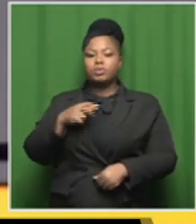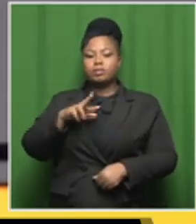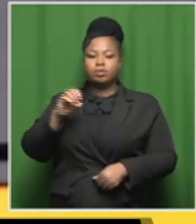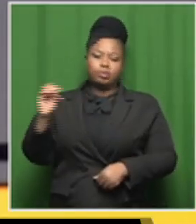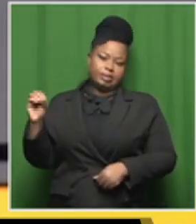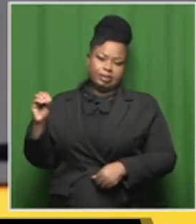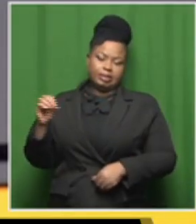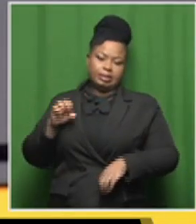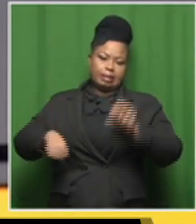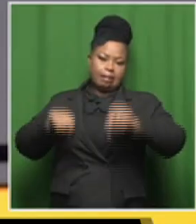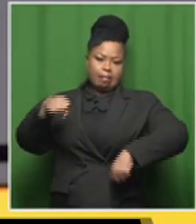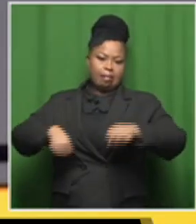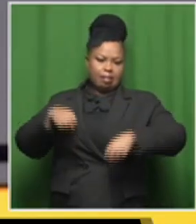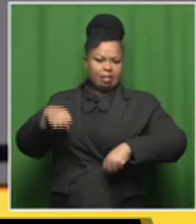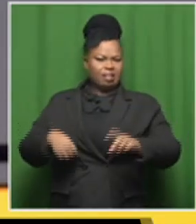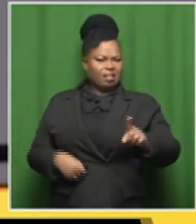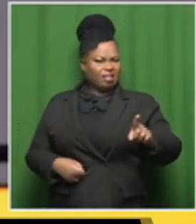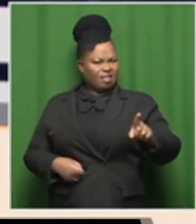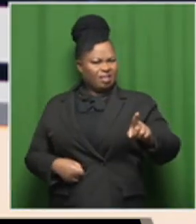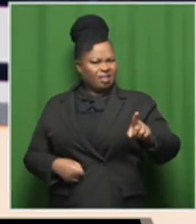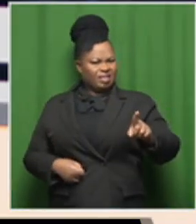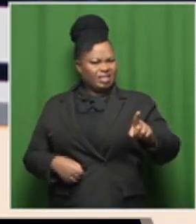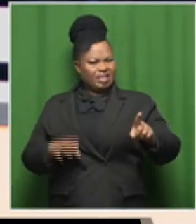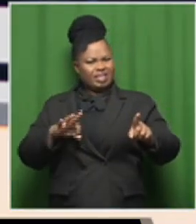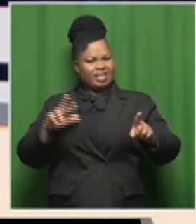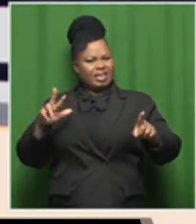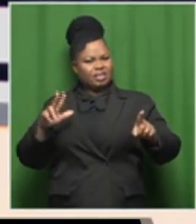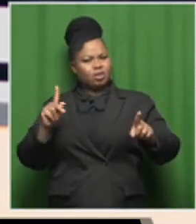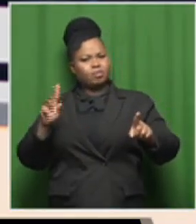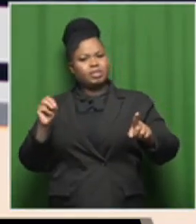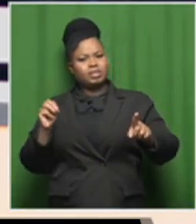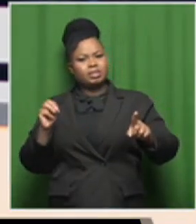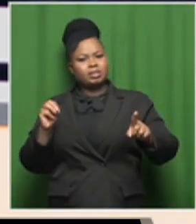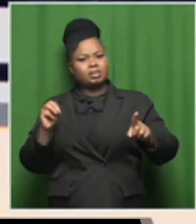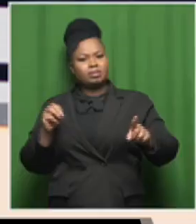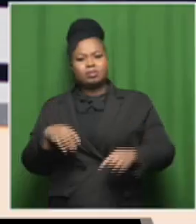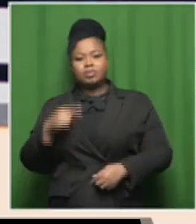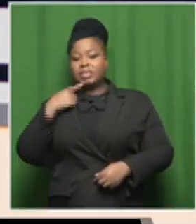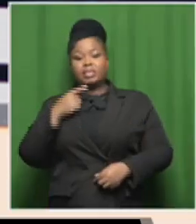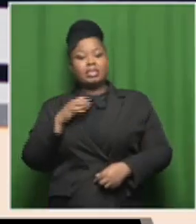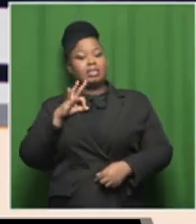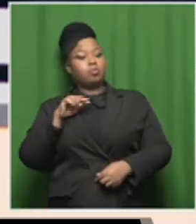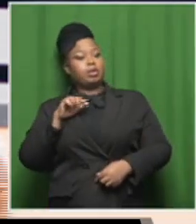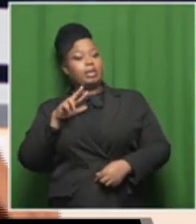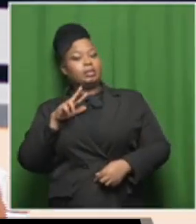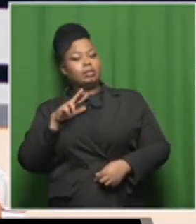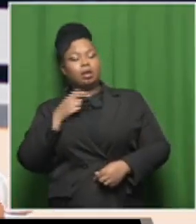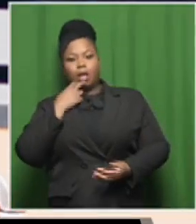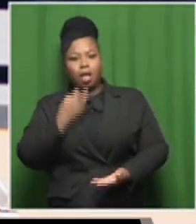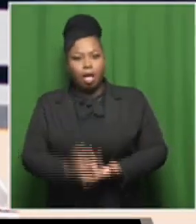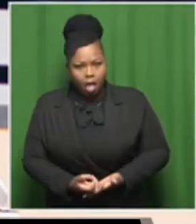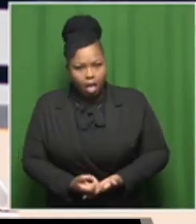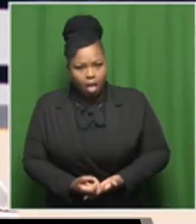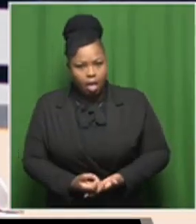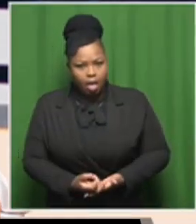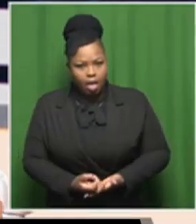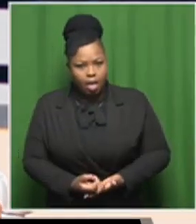and 422. Hang on a second, is it 38 kilometers? Yes, sir. Yeah, so it's I times mentioned 10. 3 kilometers and my jaw was on the floor.